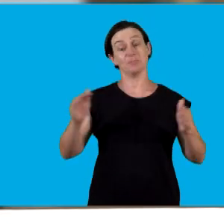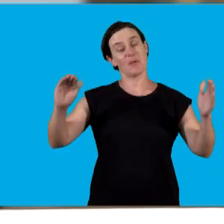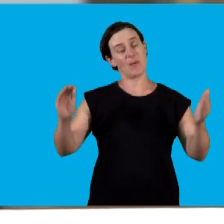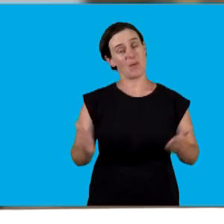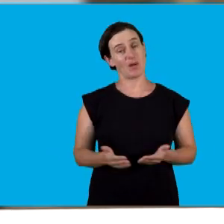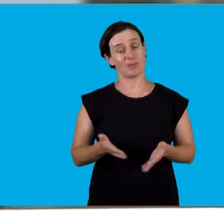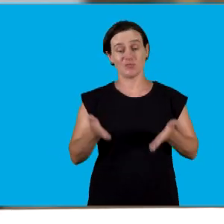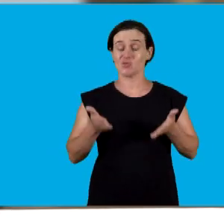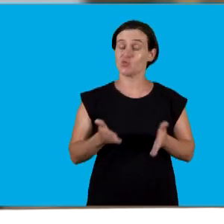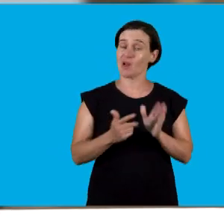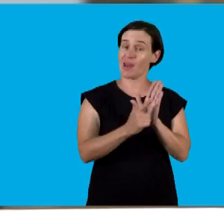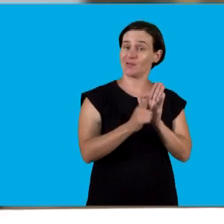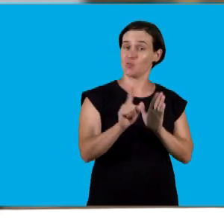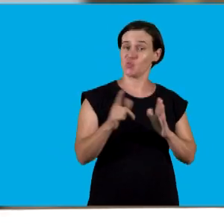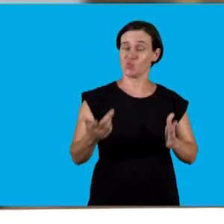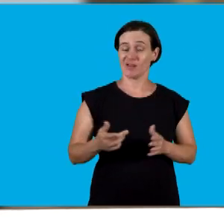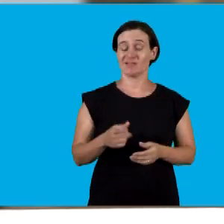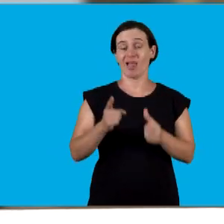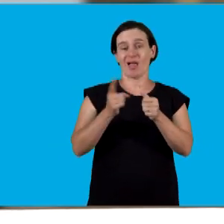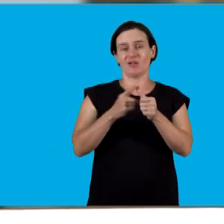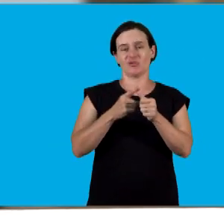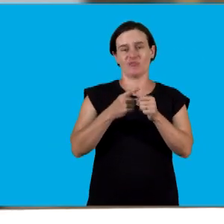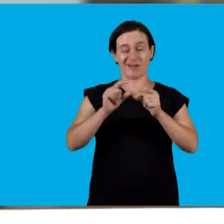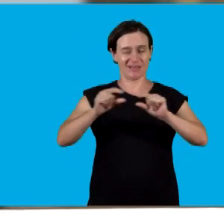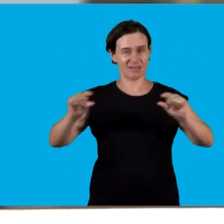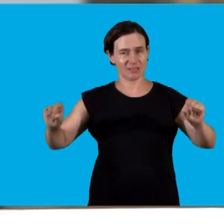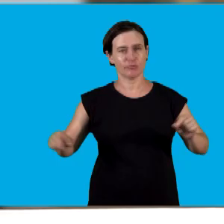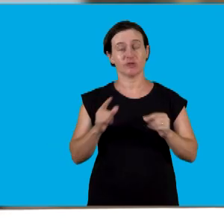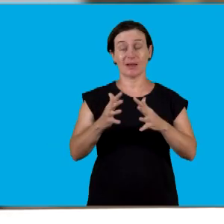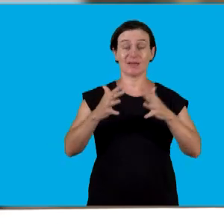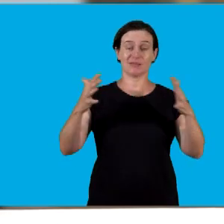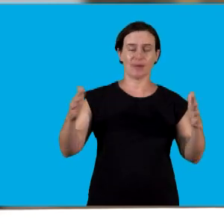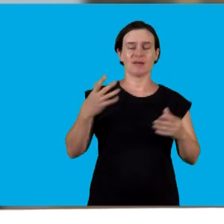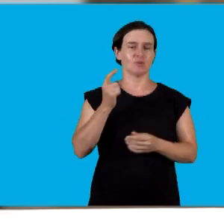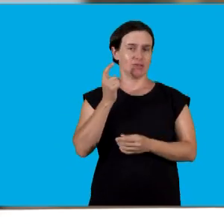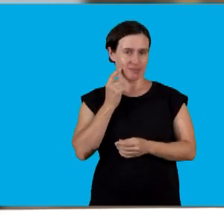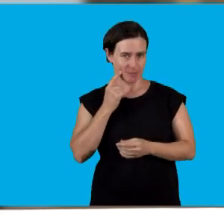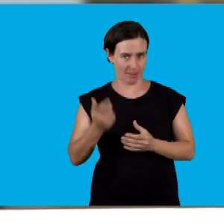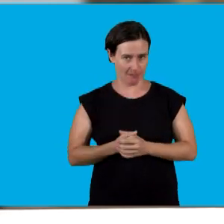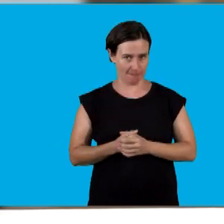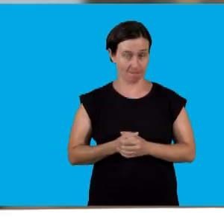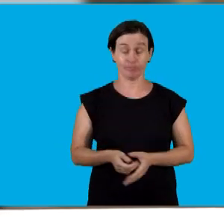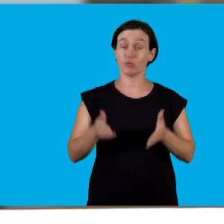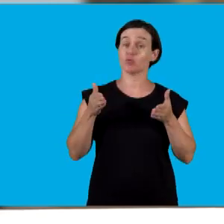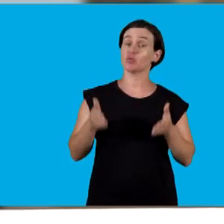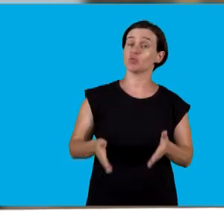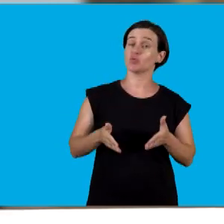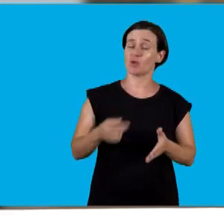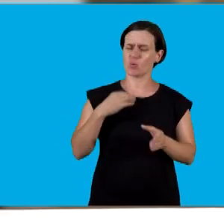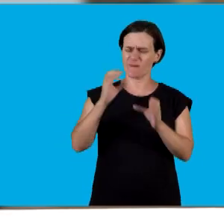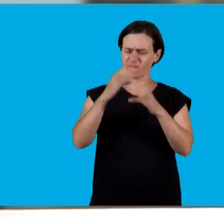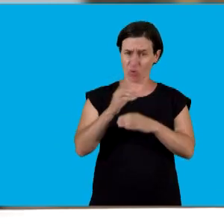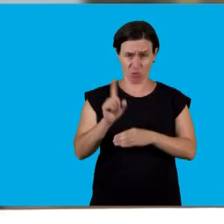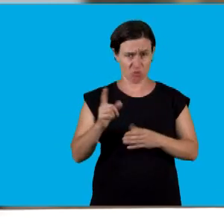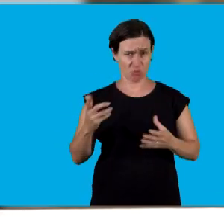Hello learners, and welcome to today's lesson of algebraic expressions, expand and simplify. In today's lesson, we